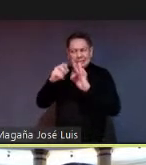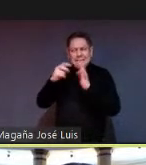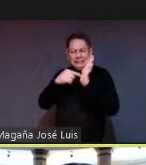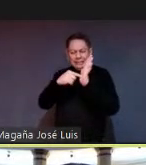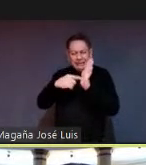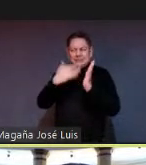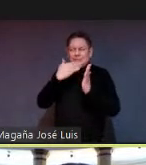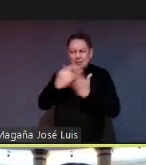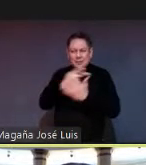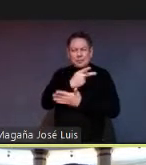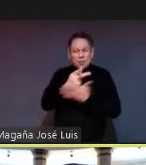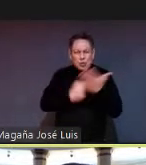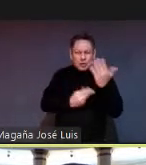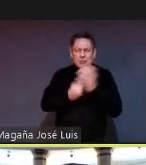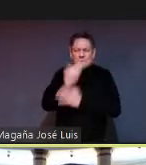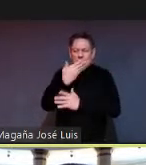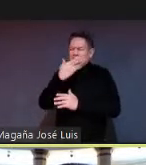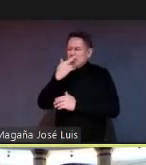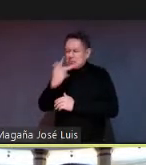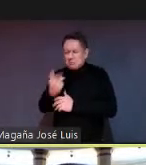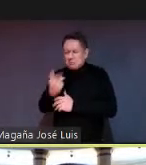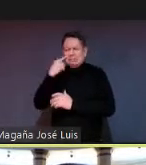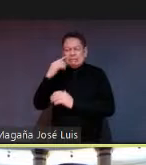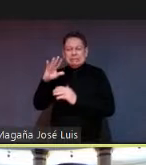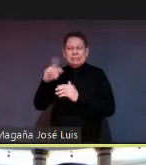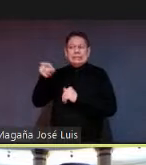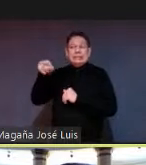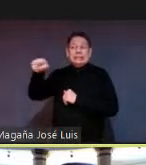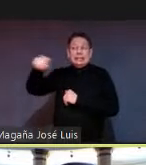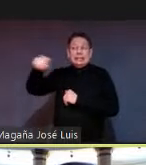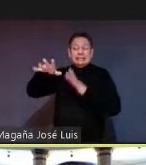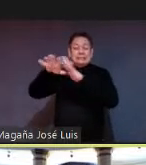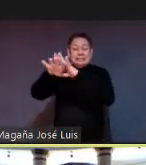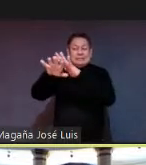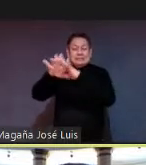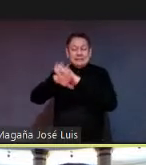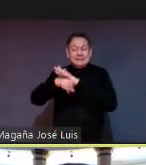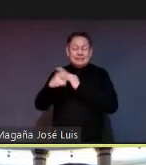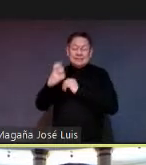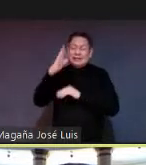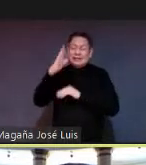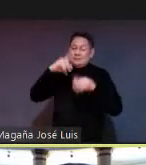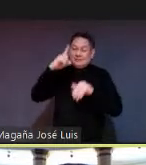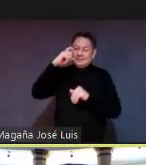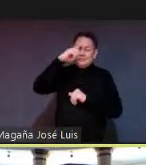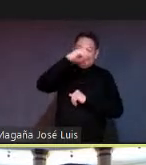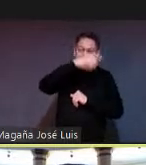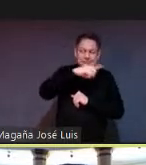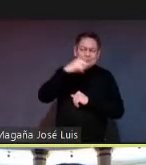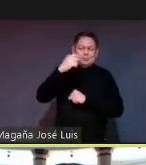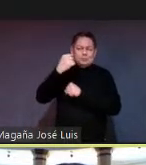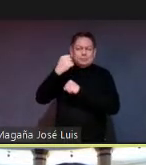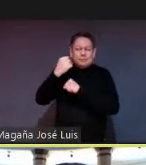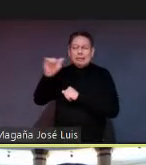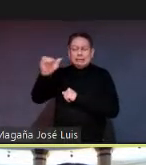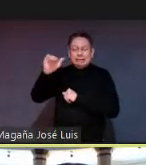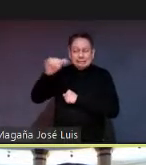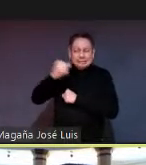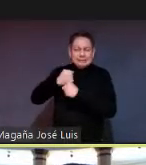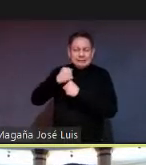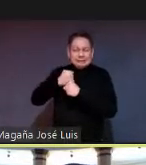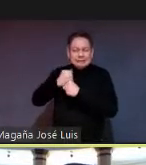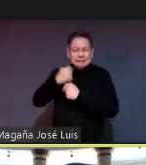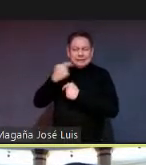from curative medicine to prevention and using simulators, having willingness to change,